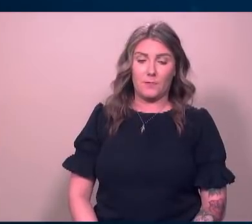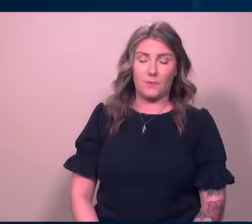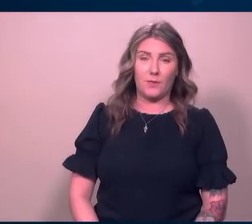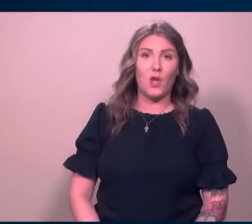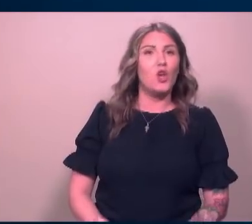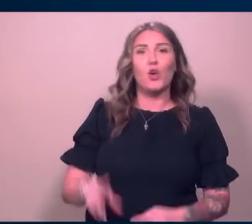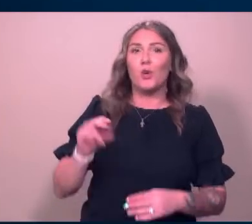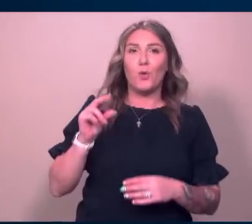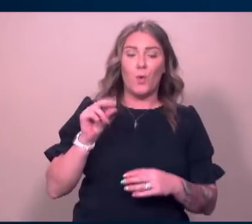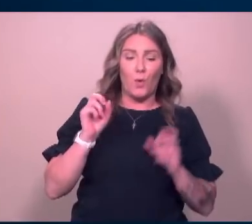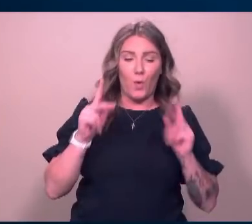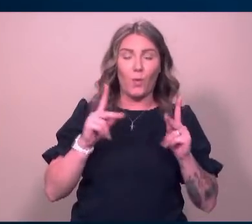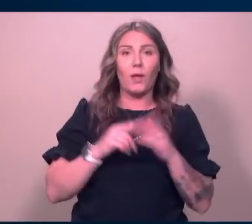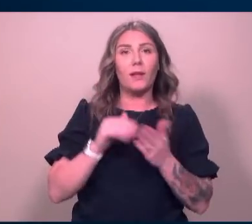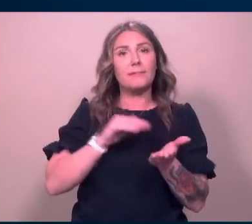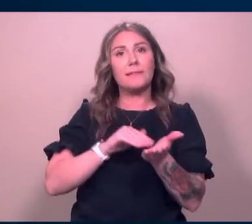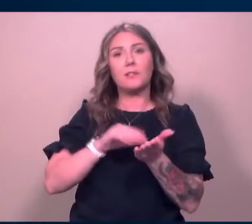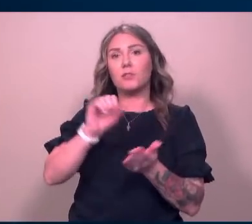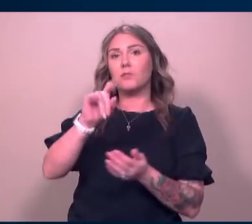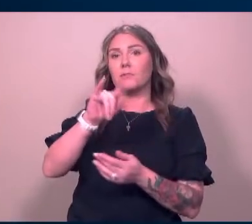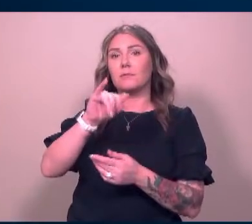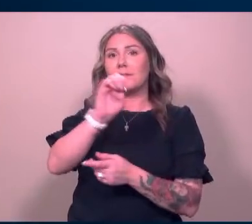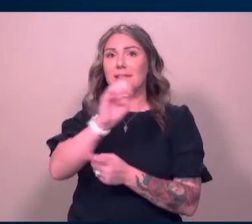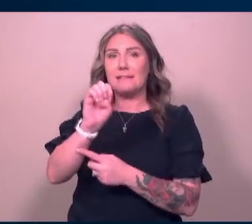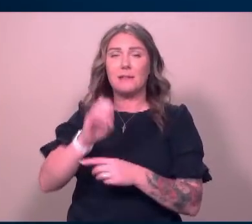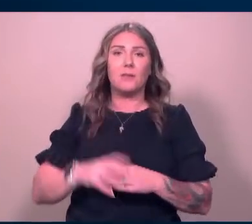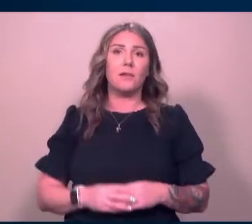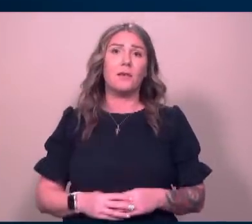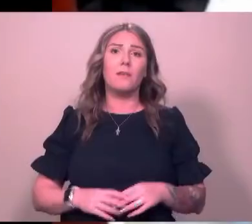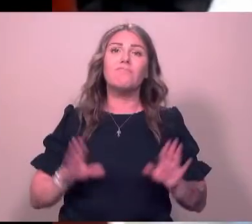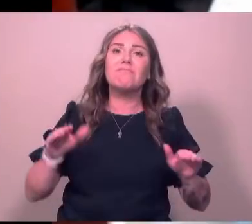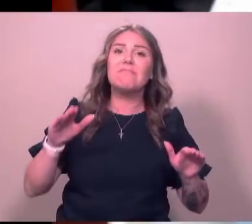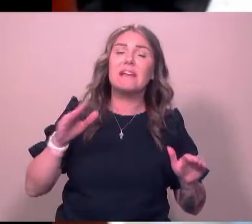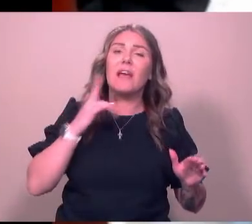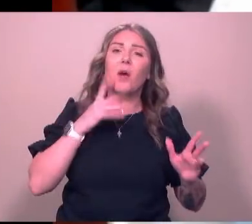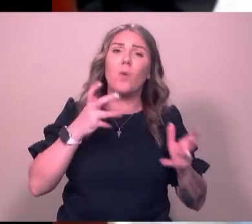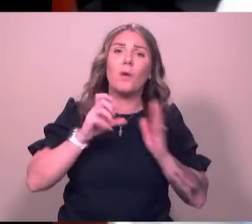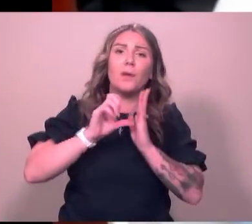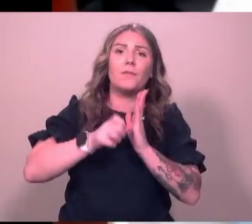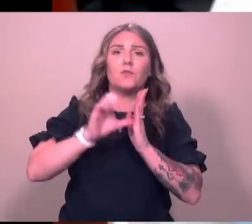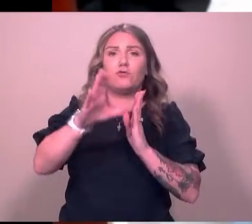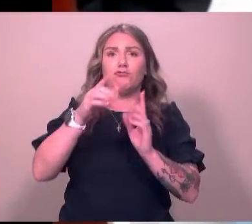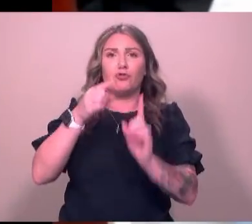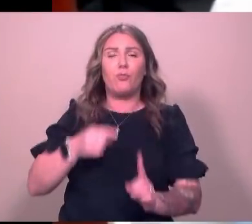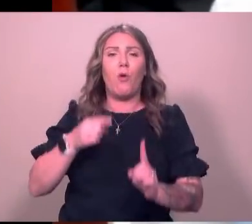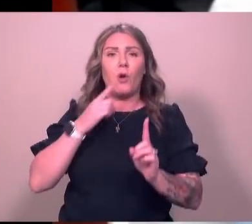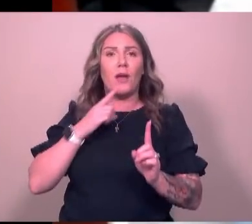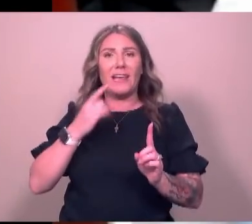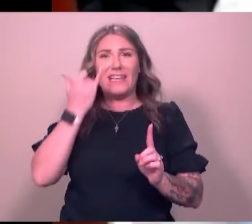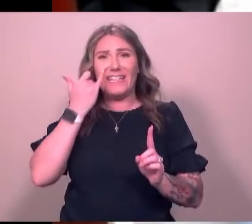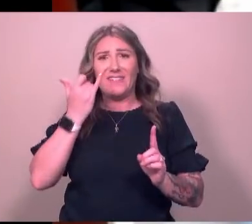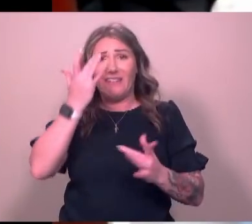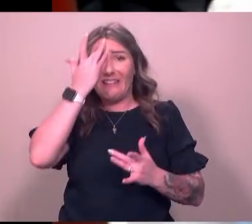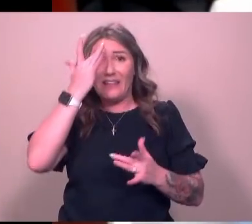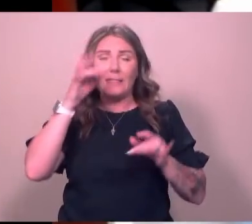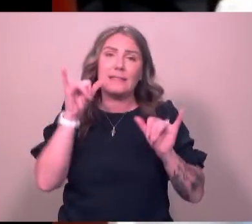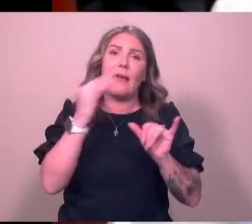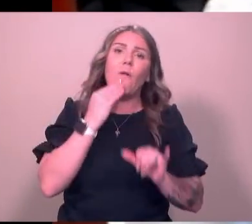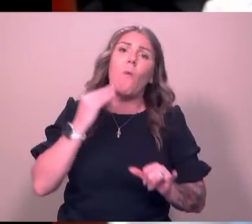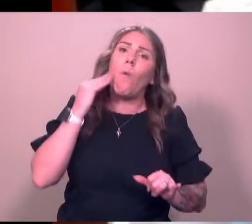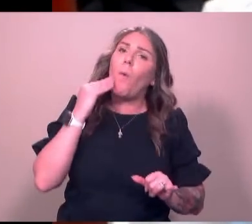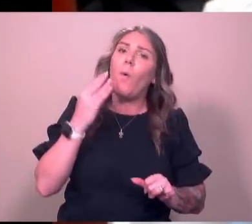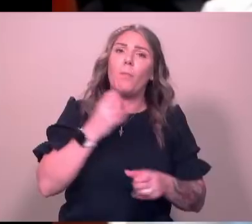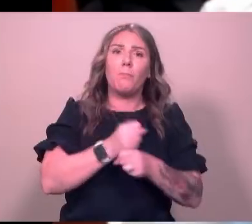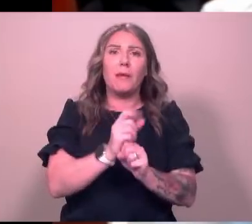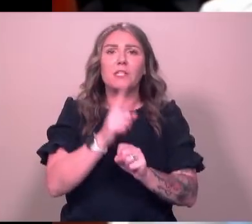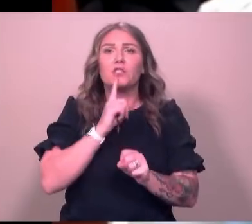Nope. Okay. Dr. Steele. Hey, Steve, I just want to emphasize your point about if you're ill to stay home, and just to make sure